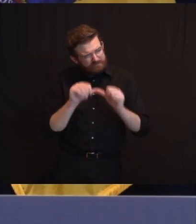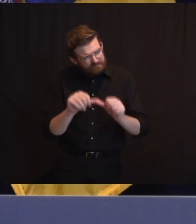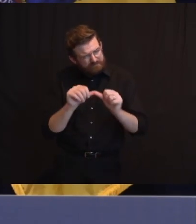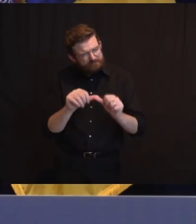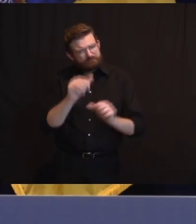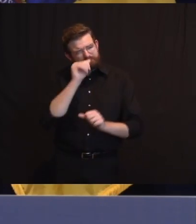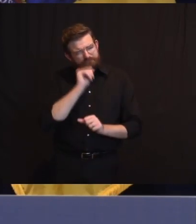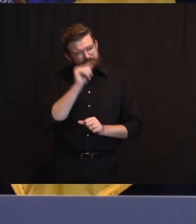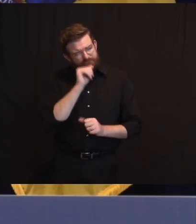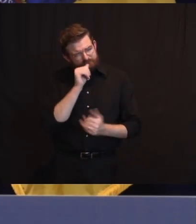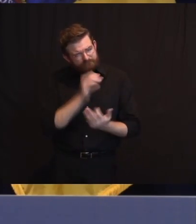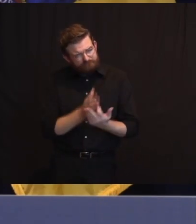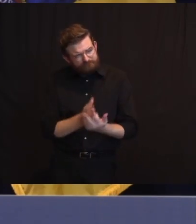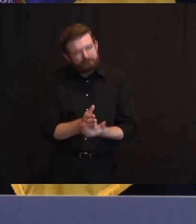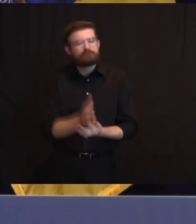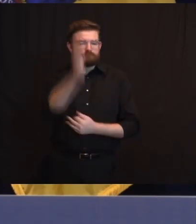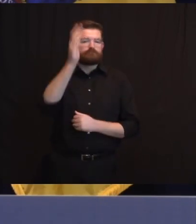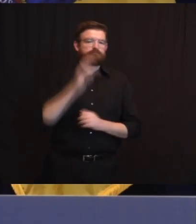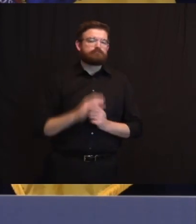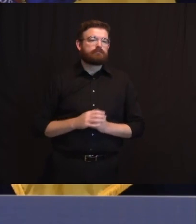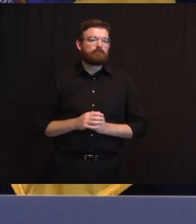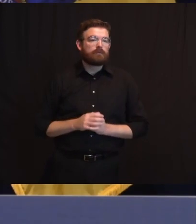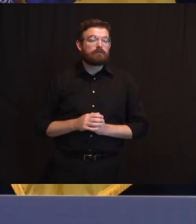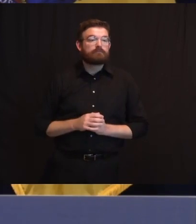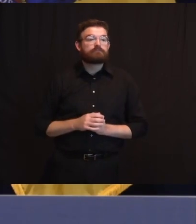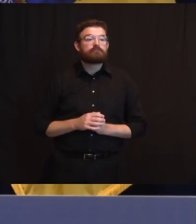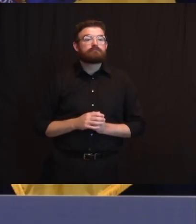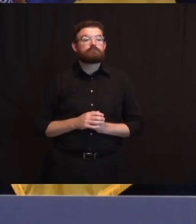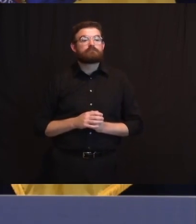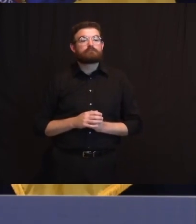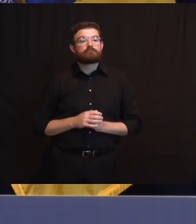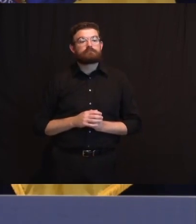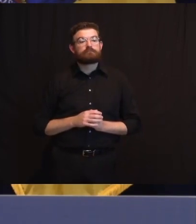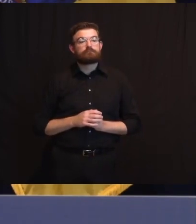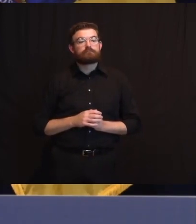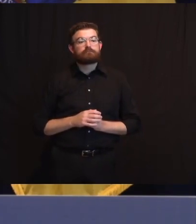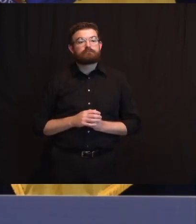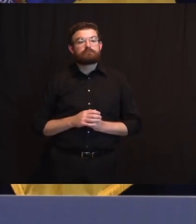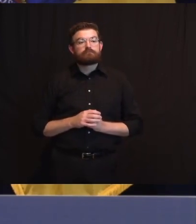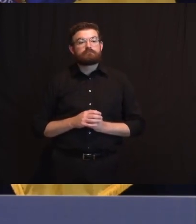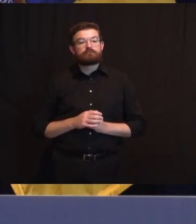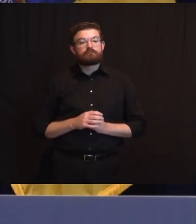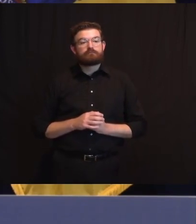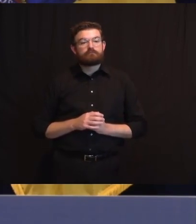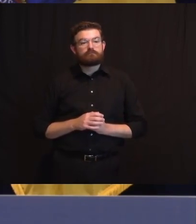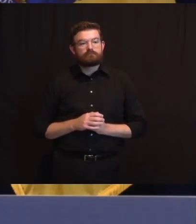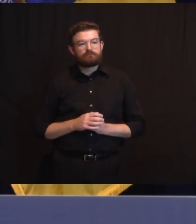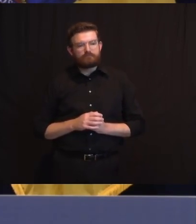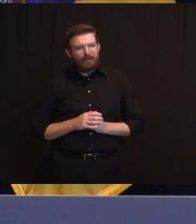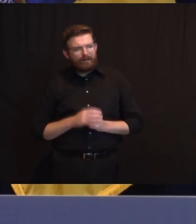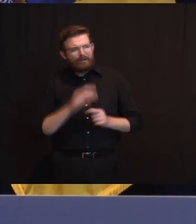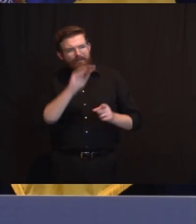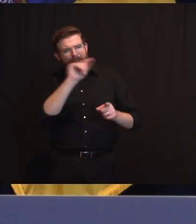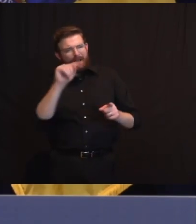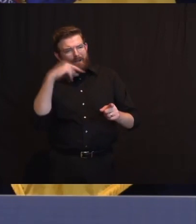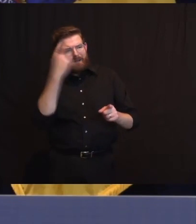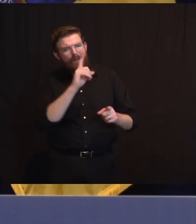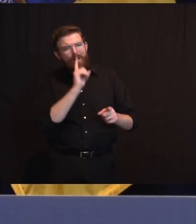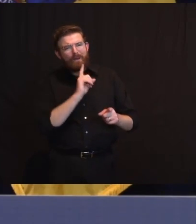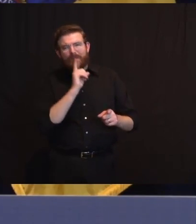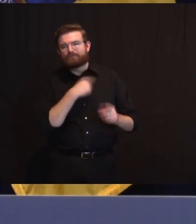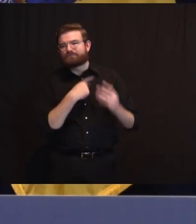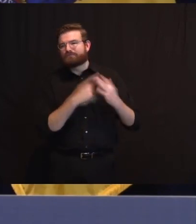together. Only because Matt looks so lonely over here, we're going to start over here. The microphone, by the way, is held by Matt. But before we do, we'll be virtual. Dan Bryan